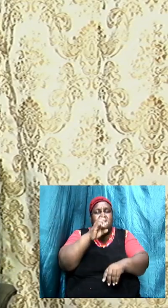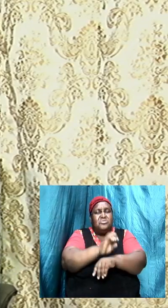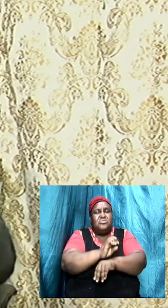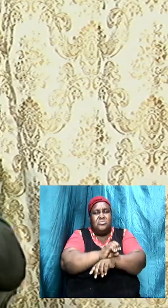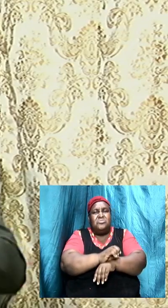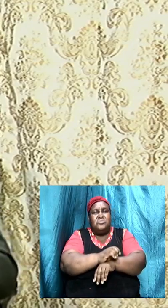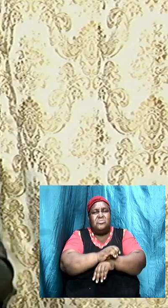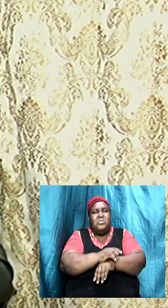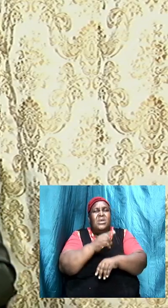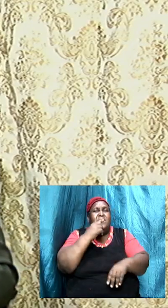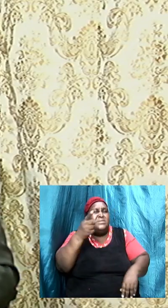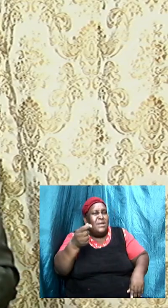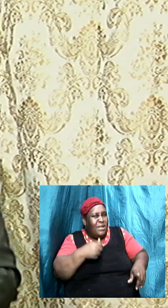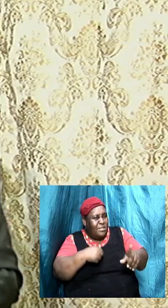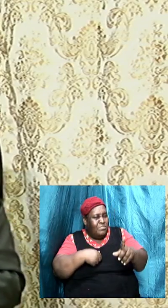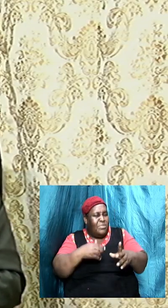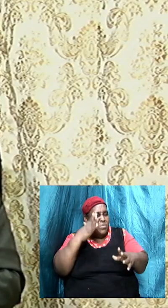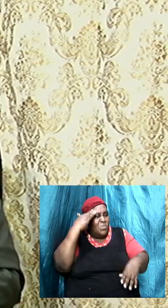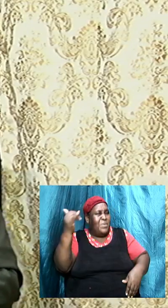tell me why is it?